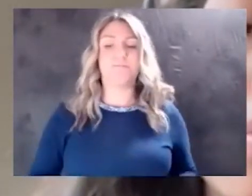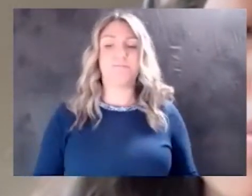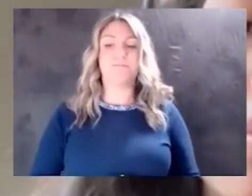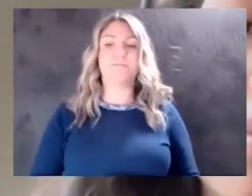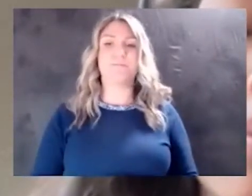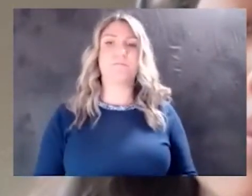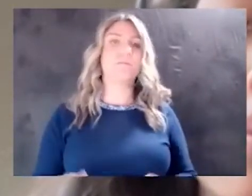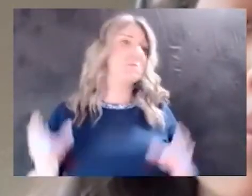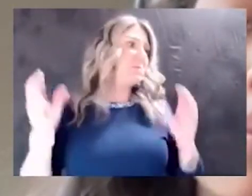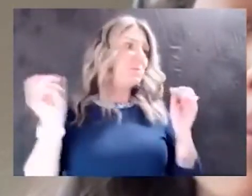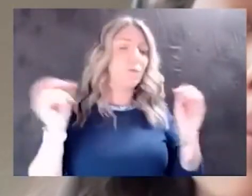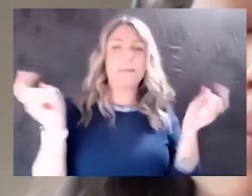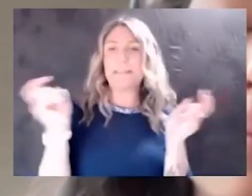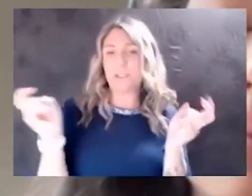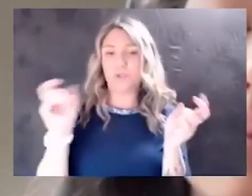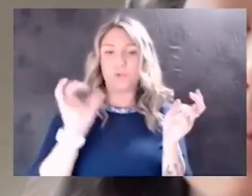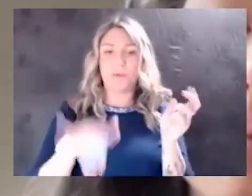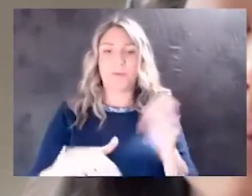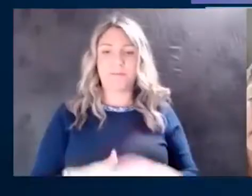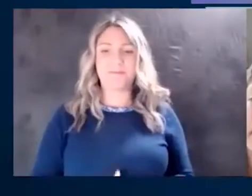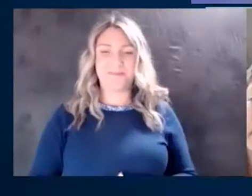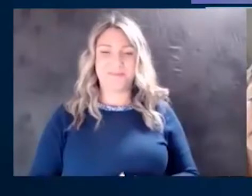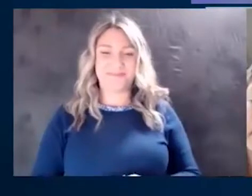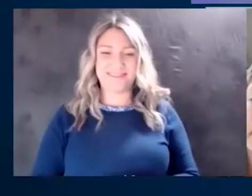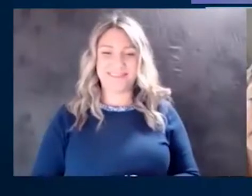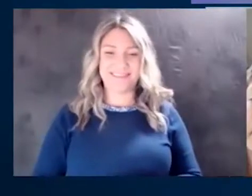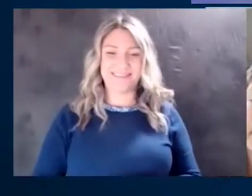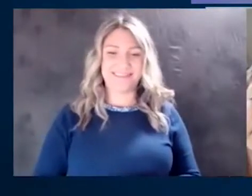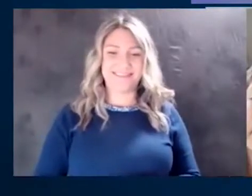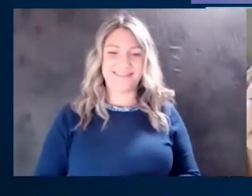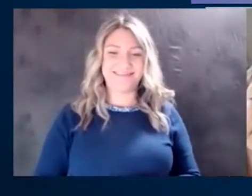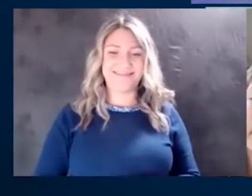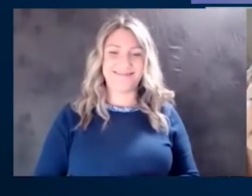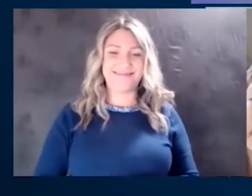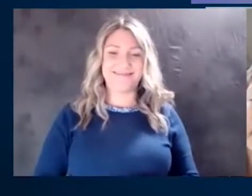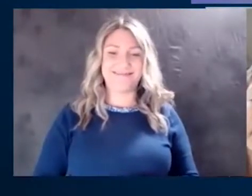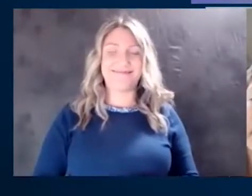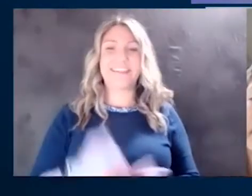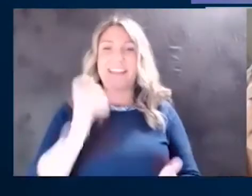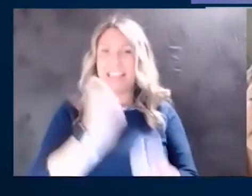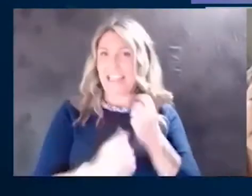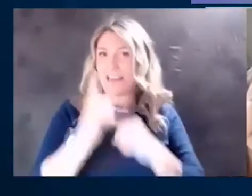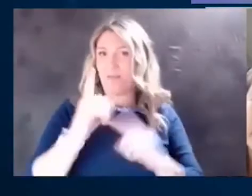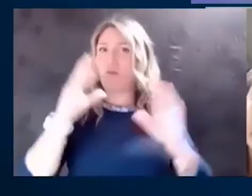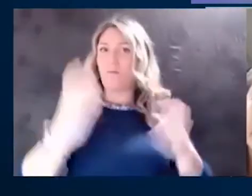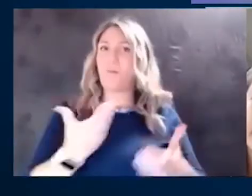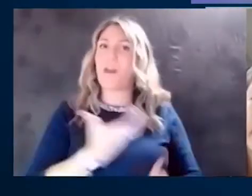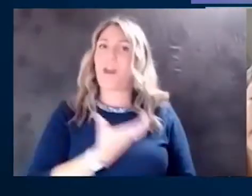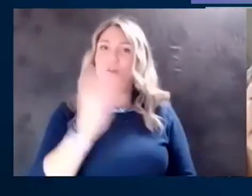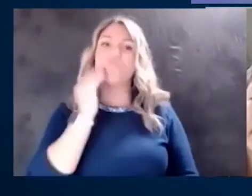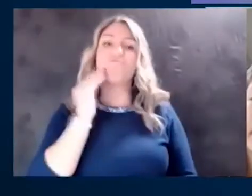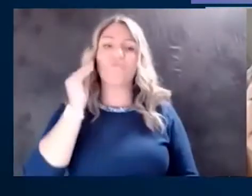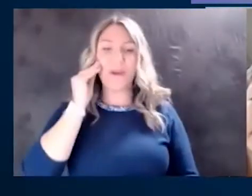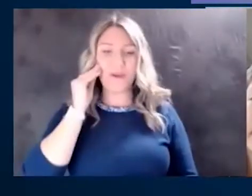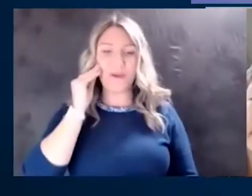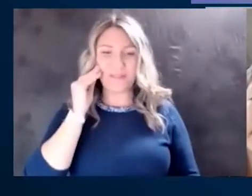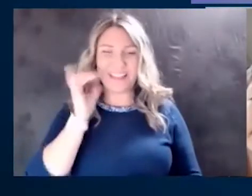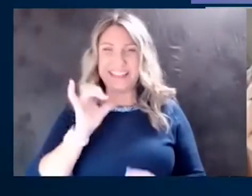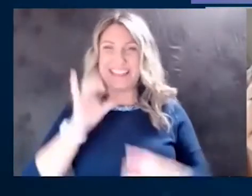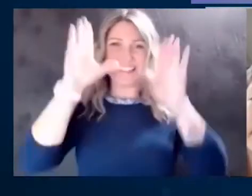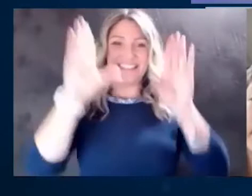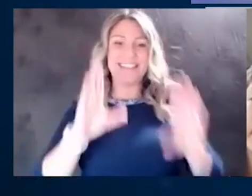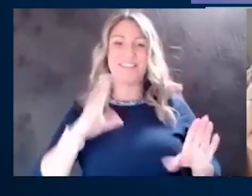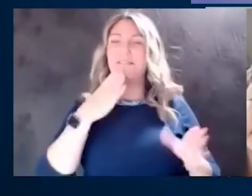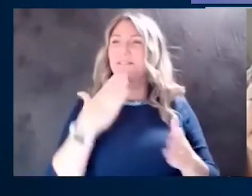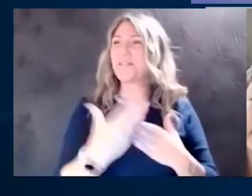don't have an issue there. Yeah. Everybody is welcome to our home. That's awesome. That is so good a feeling to get